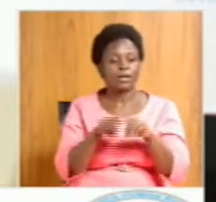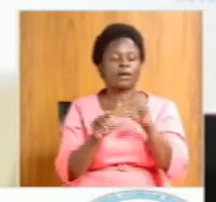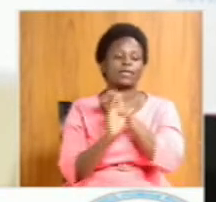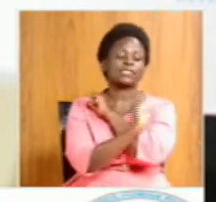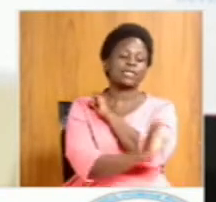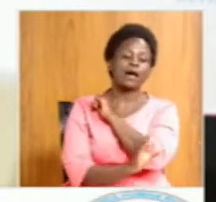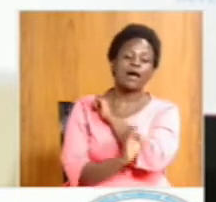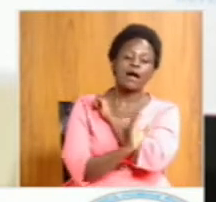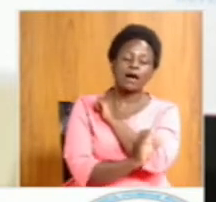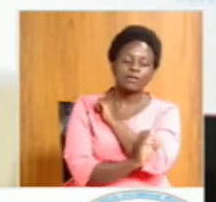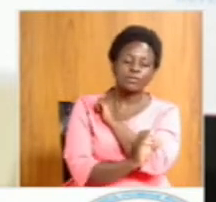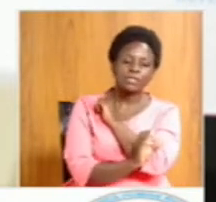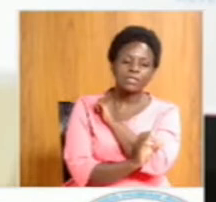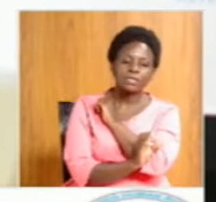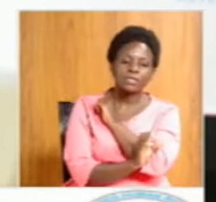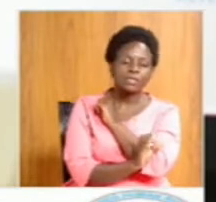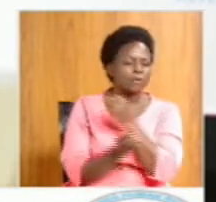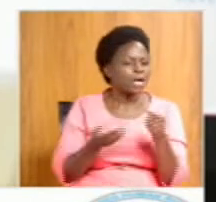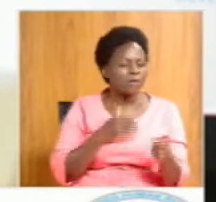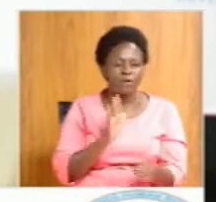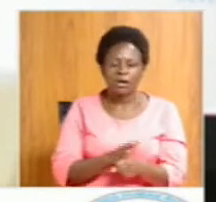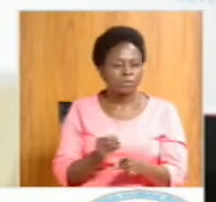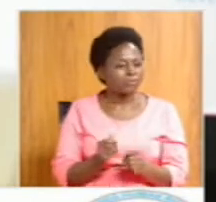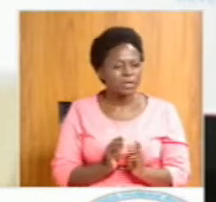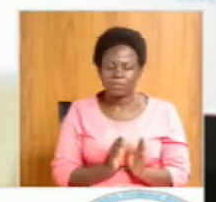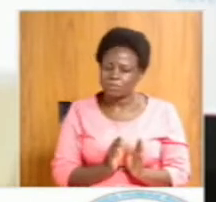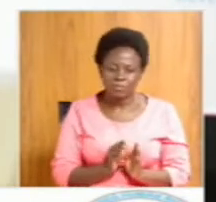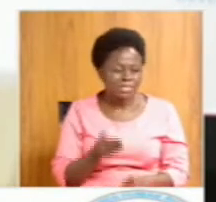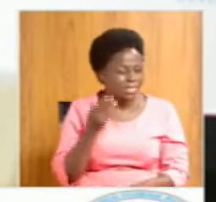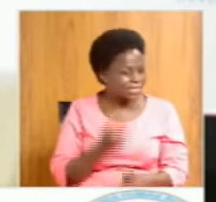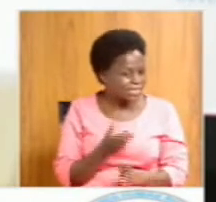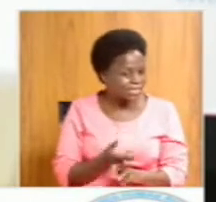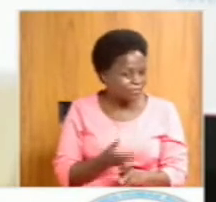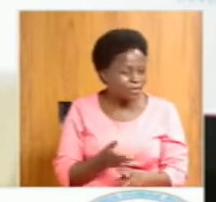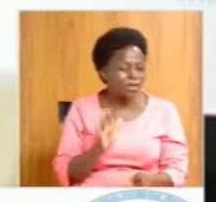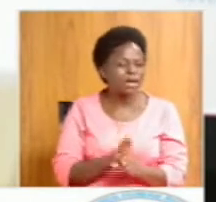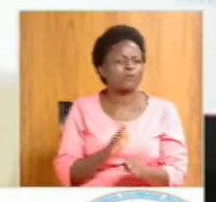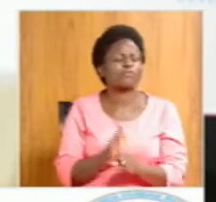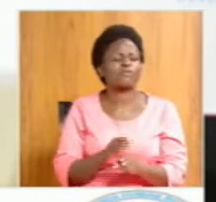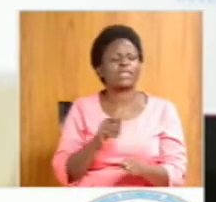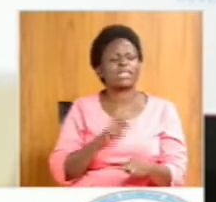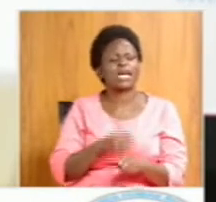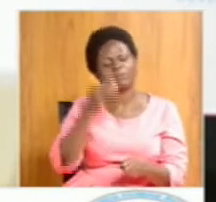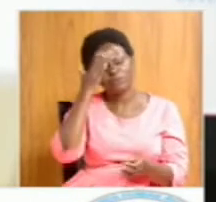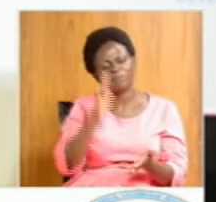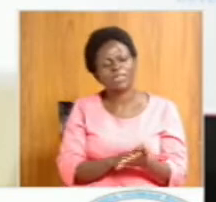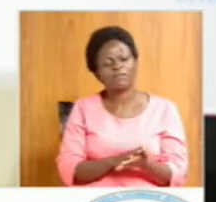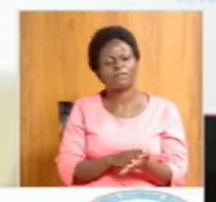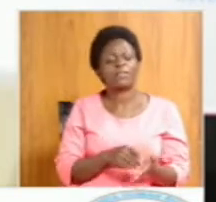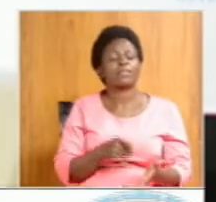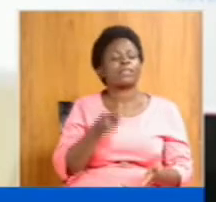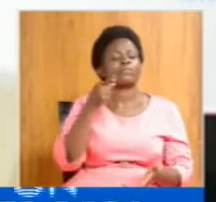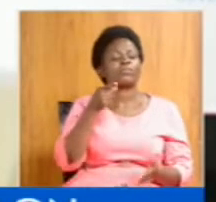country that we don't have a lot of money of course that's difficult a lot of times to believe because then there is always a scandal